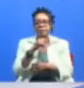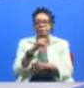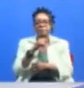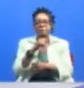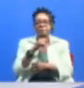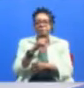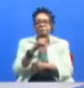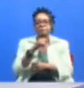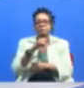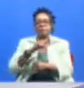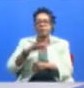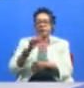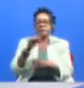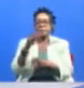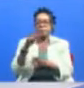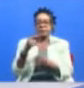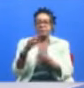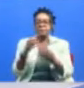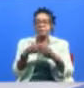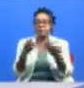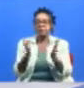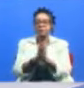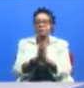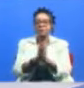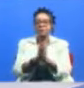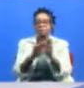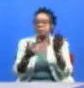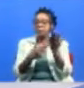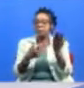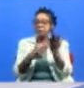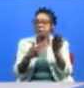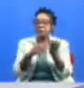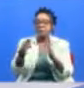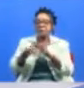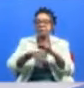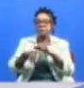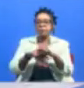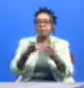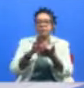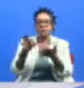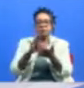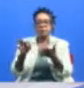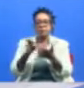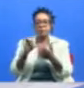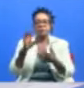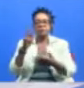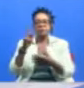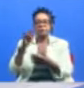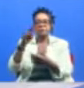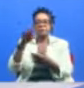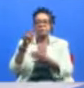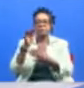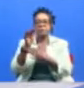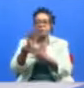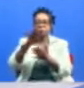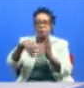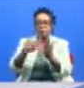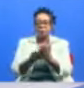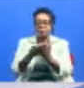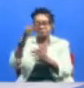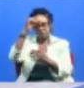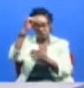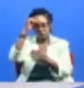A memo by Broadcast and Telecommunication Principal Secretary Edward Kisiangani directing all government adverts be